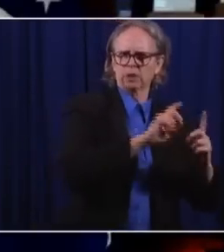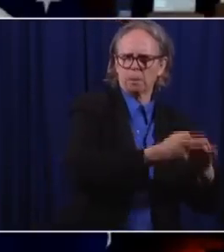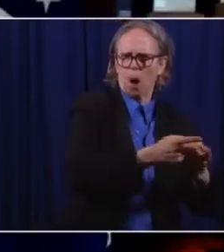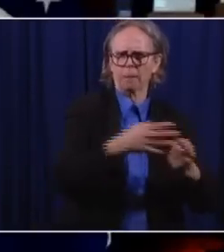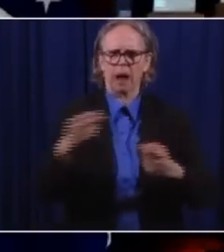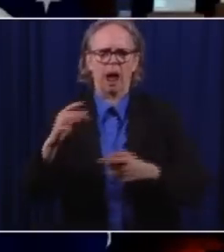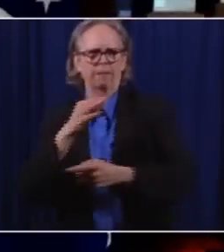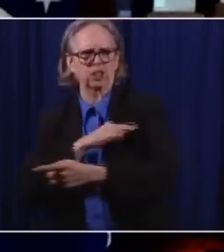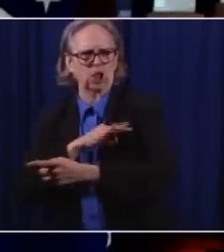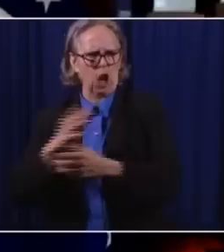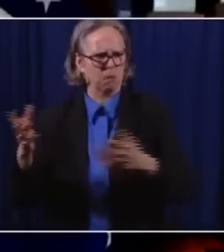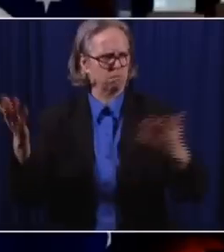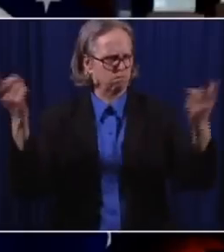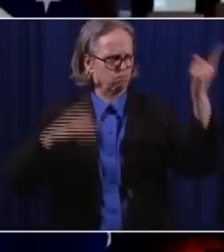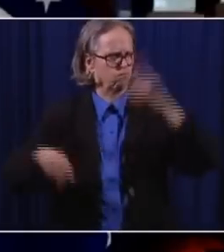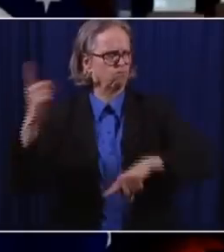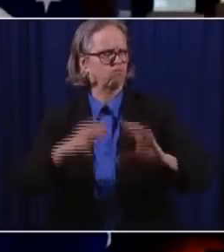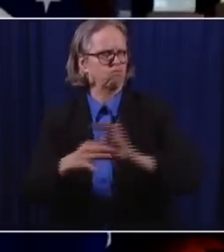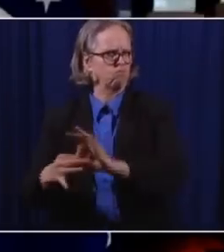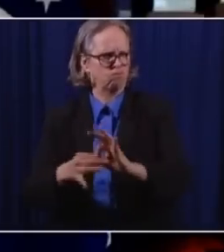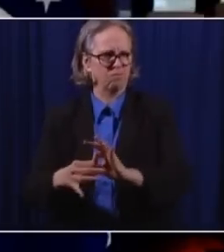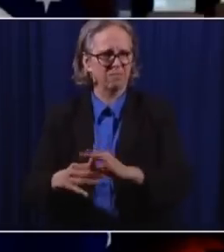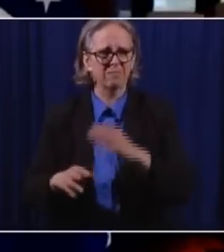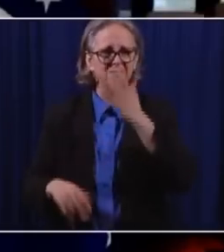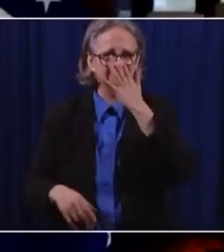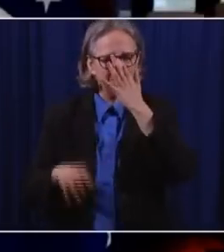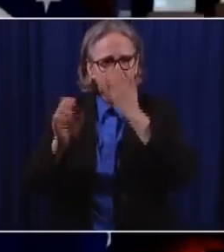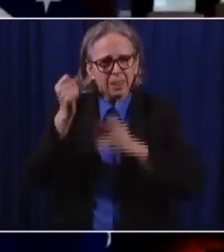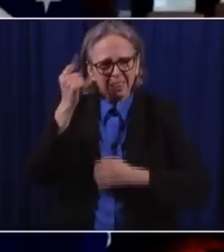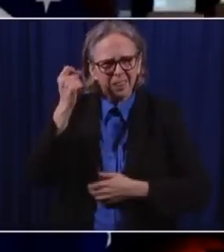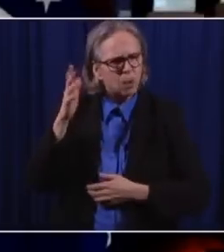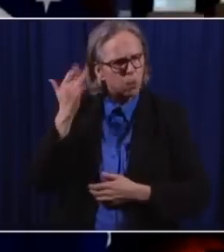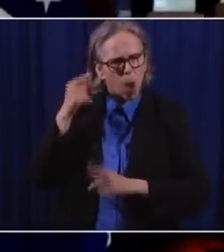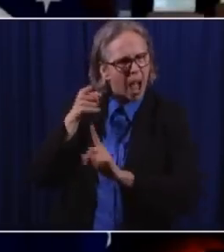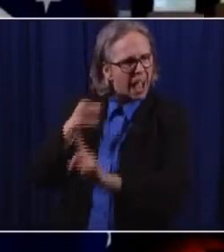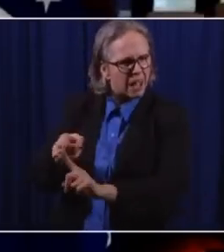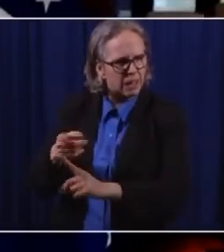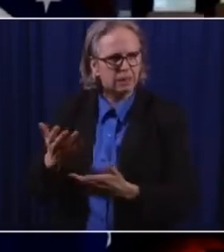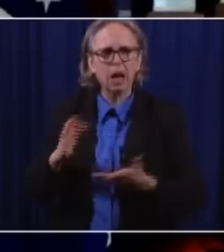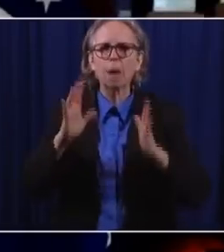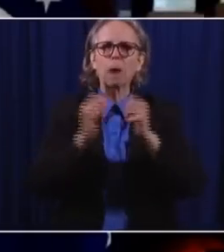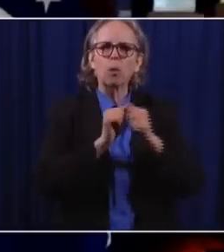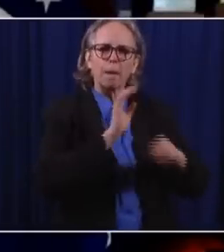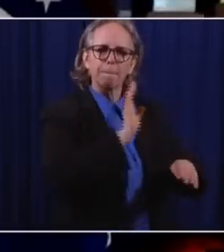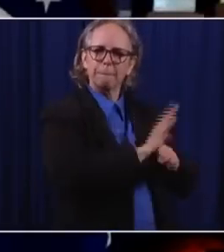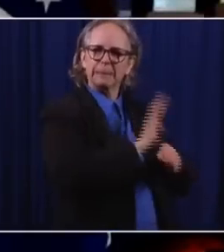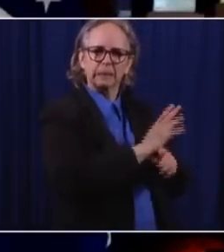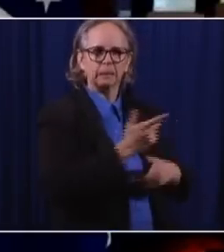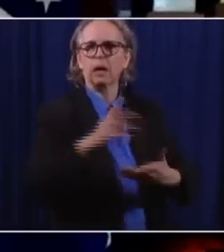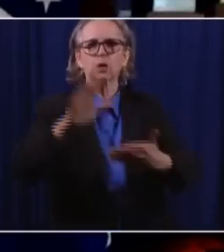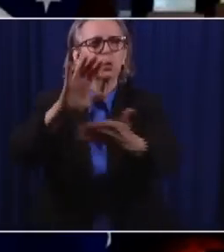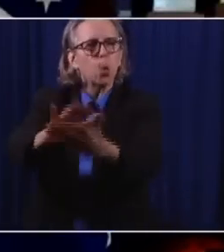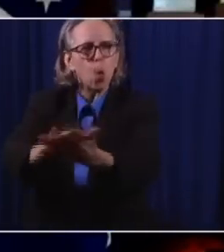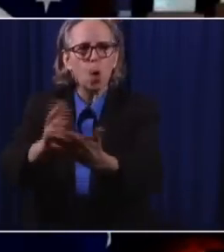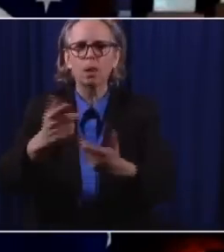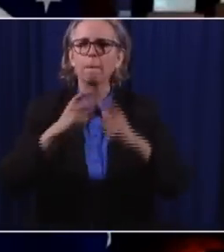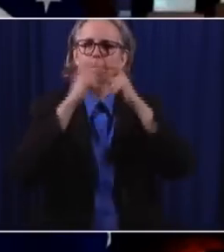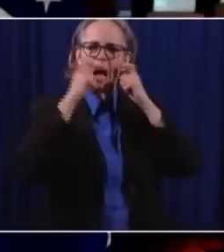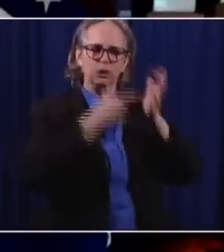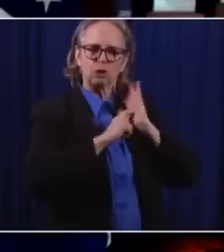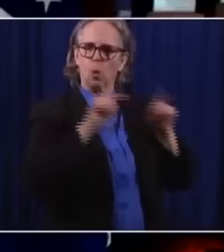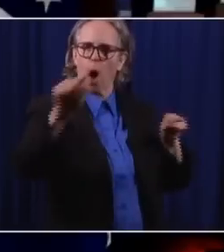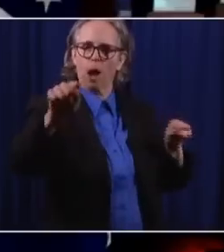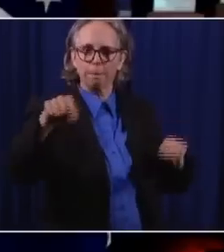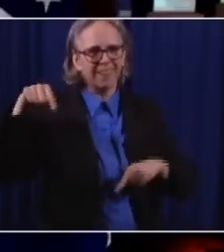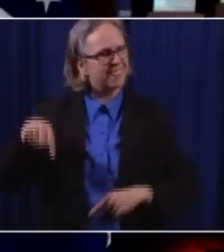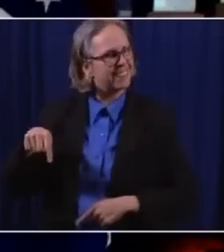mask requirement. In most settings that we're talking about, schools, where the mask requirement is in place and we see people following it, we tend